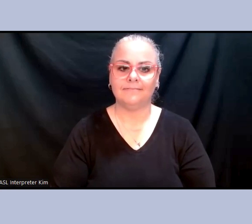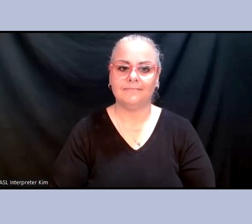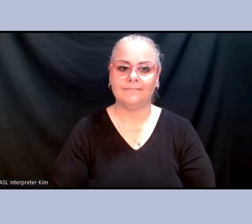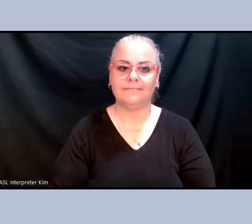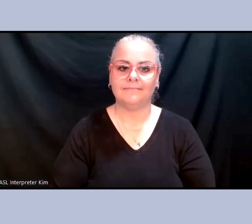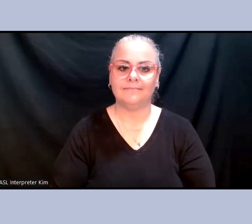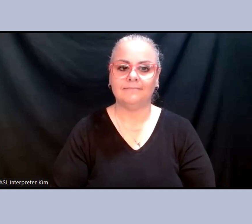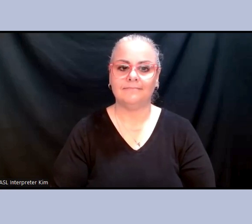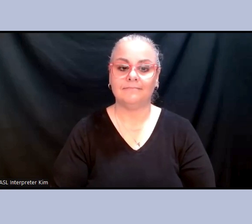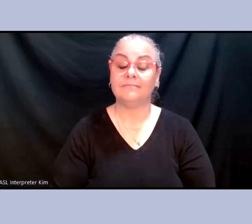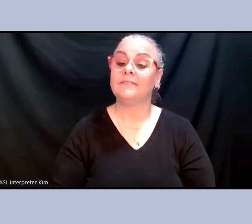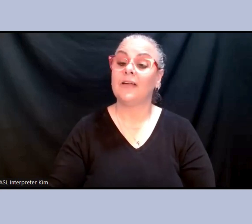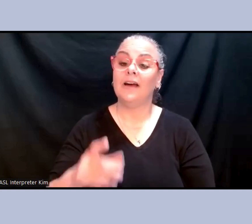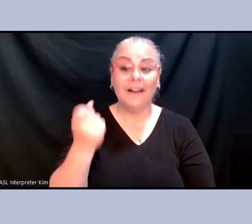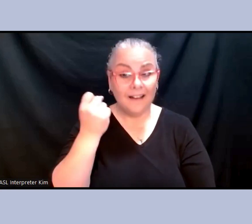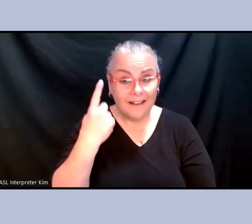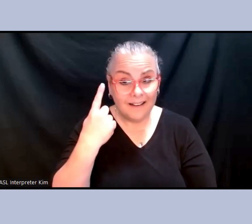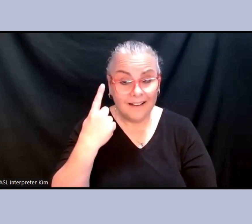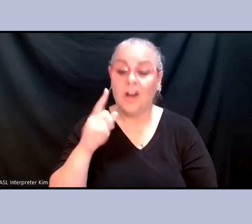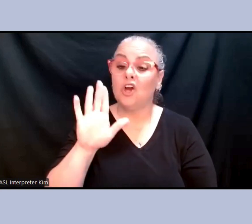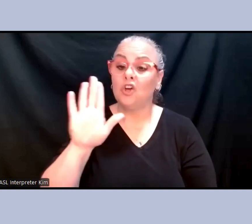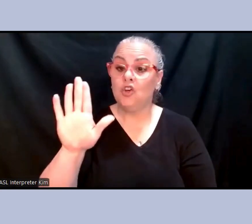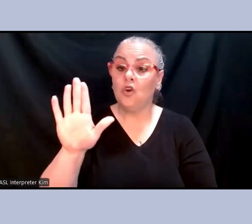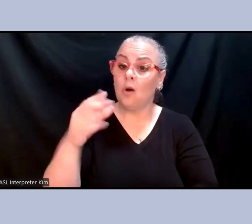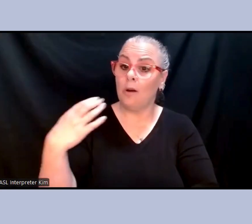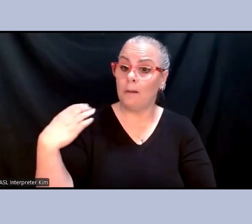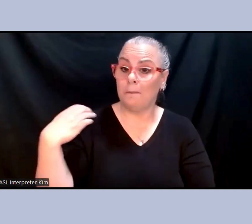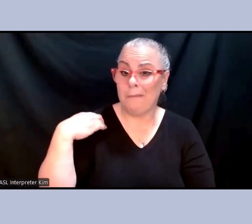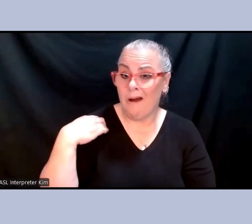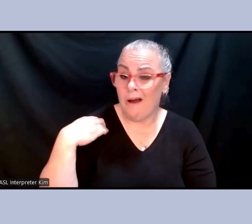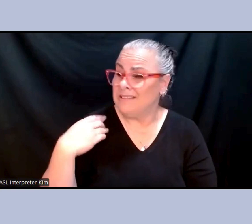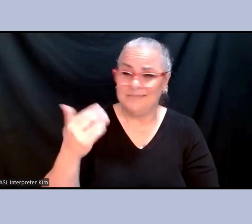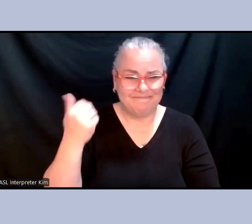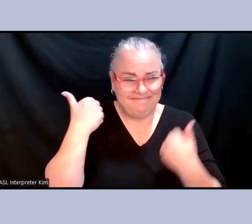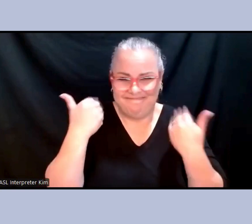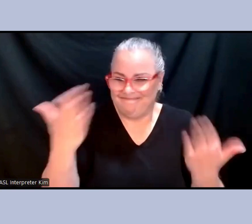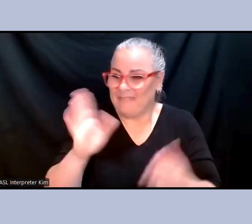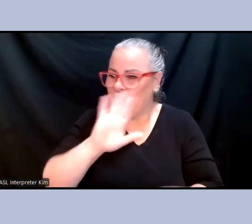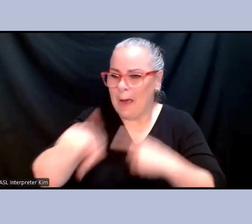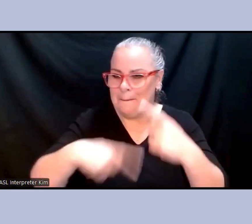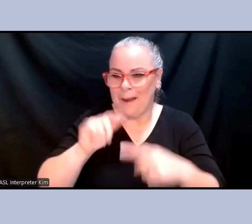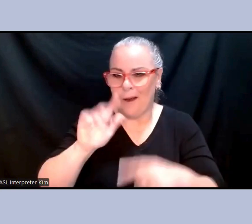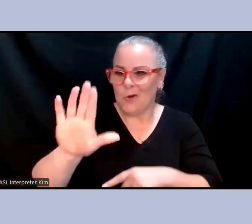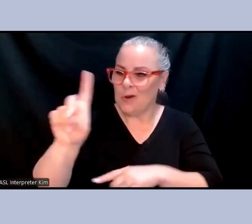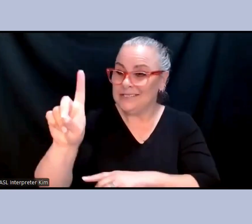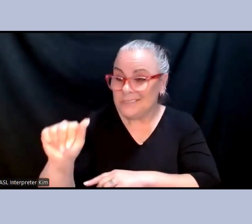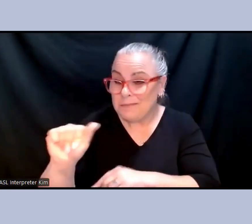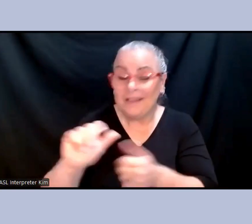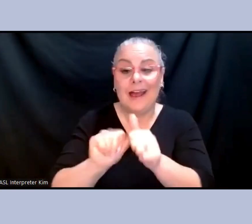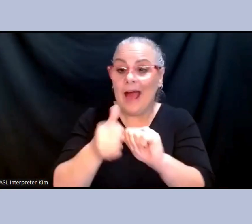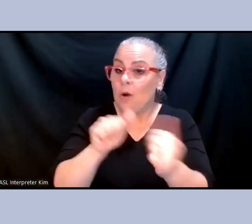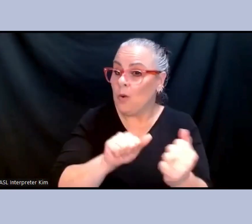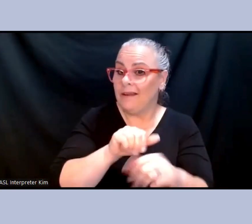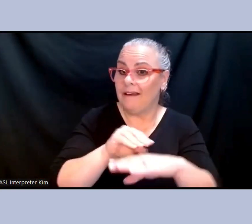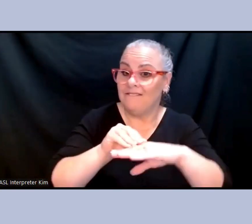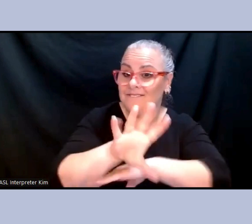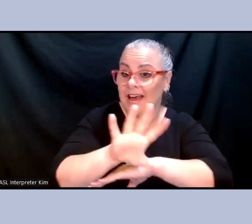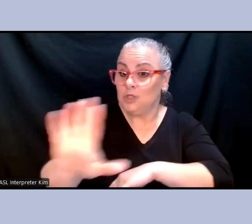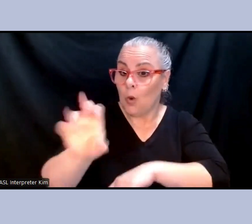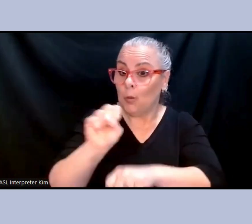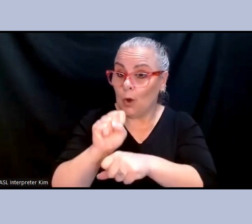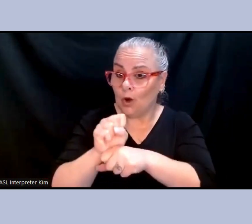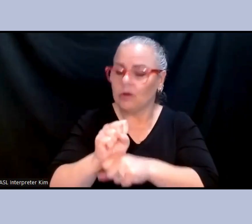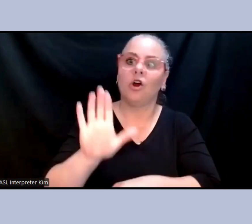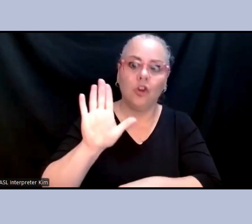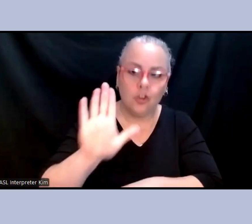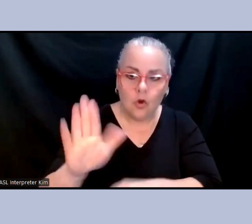Keep in mind that your employer doesn't necessarily know much about your disability or how it can affect your work life. It is your job to explain how